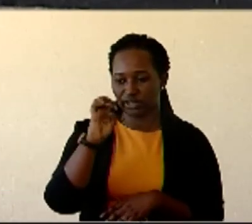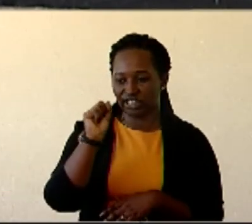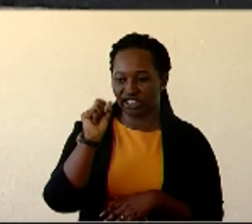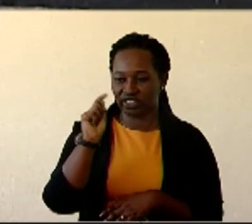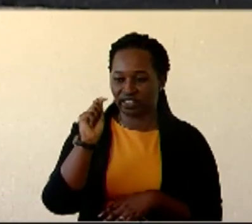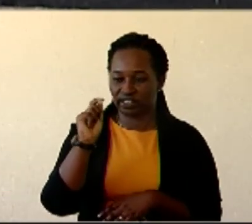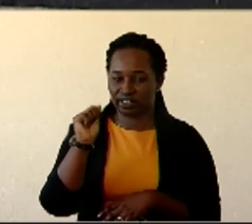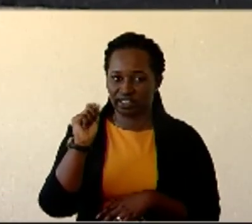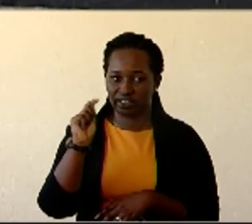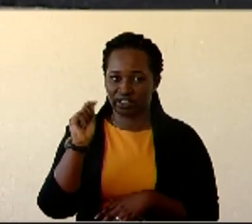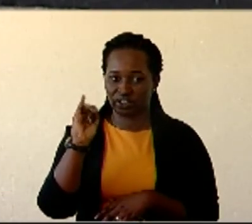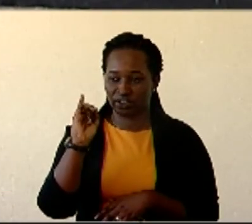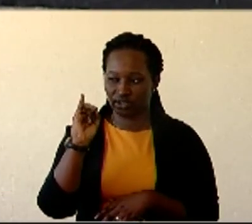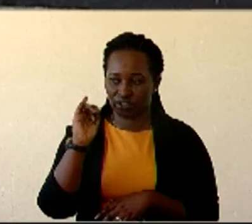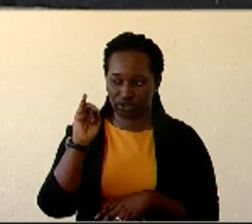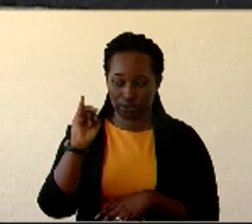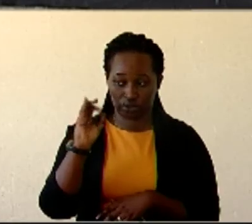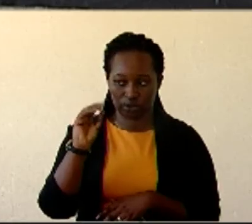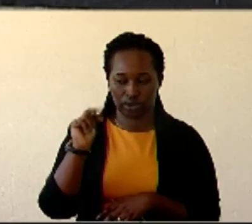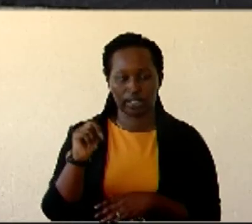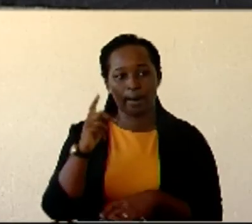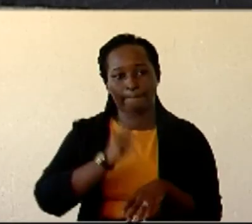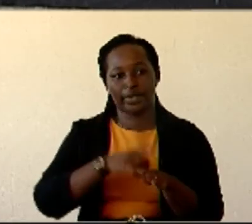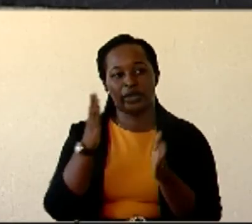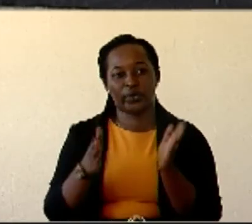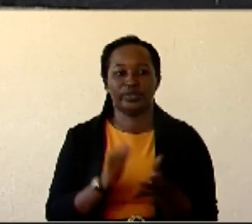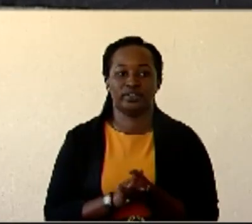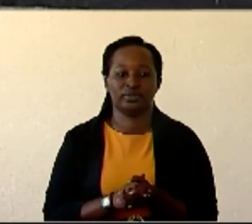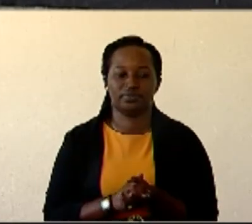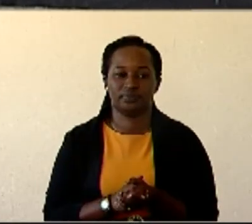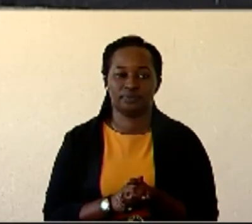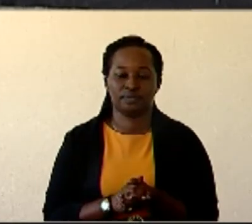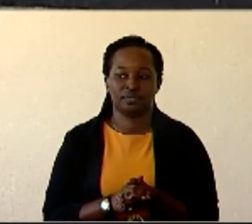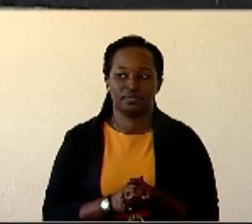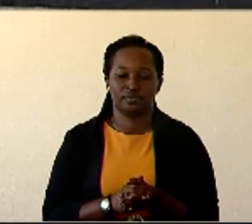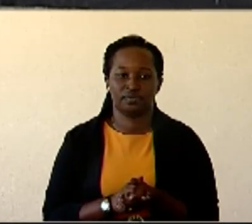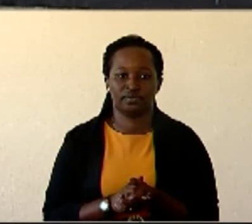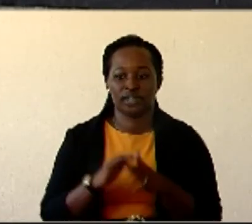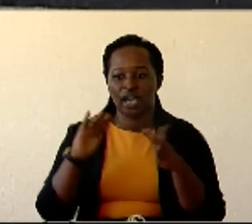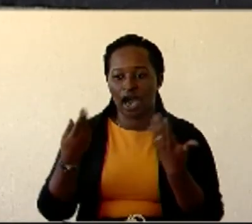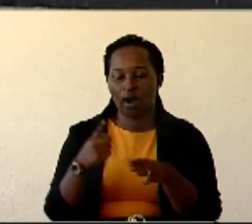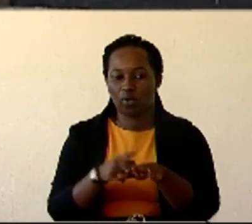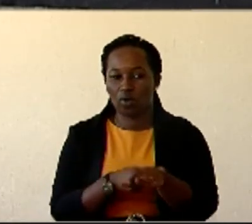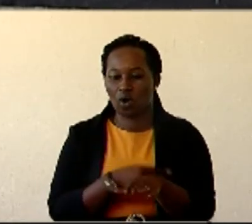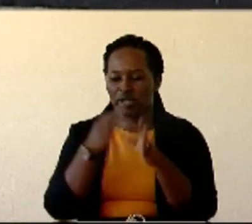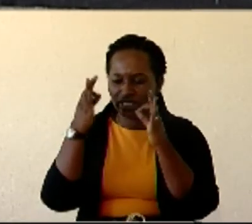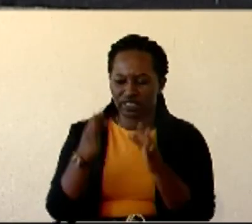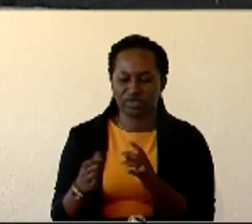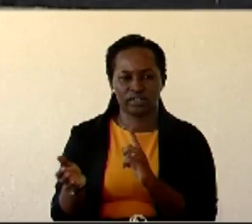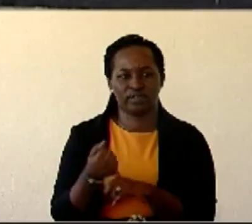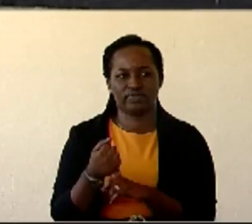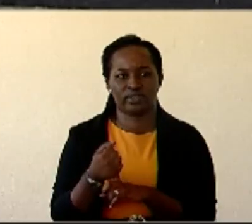maturity. When you talk about gestation period. How long does a commodity take